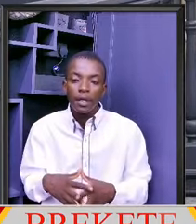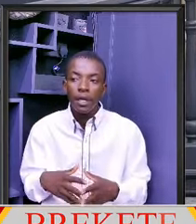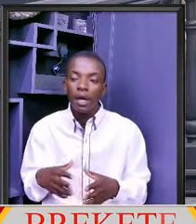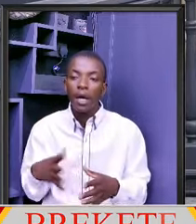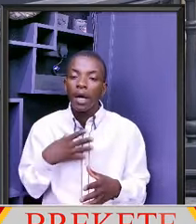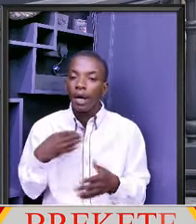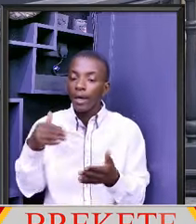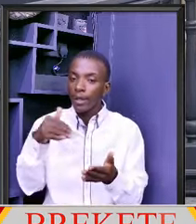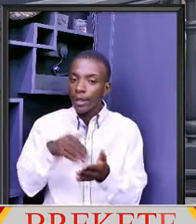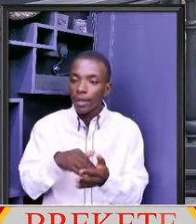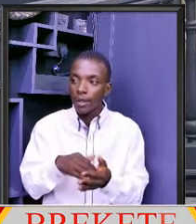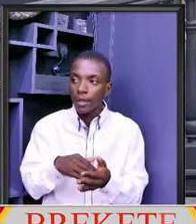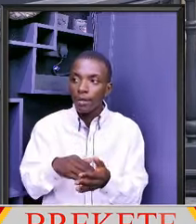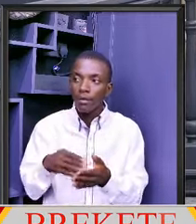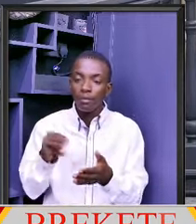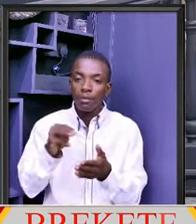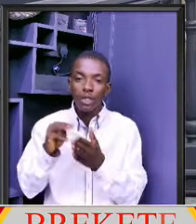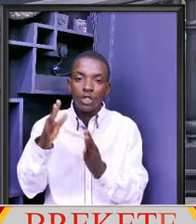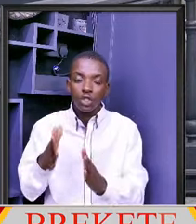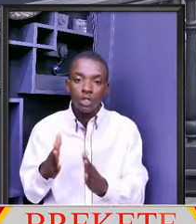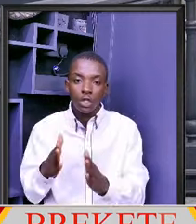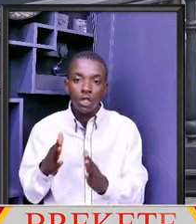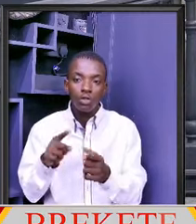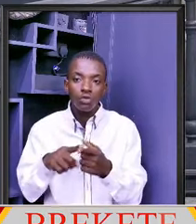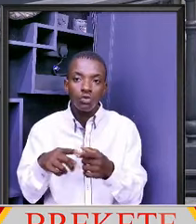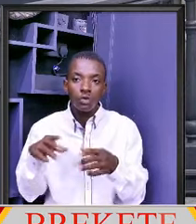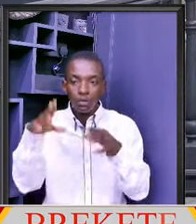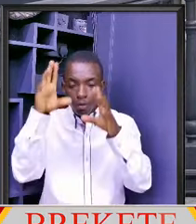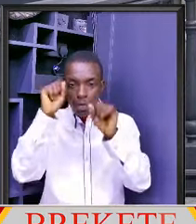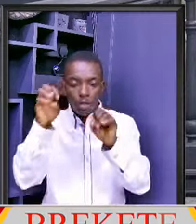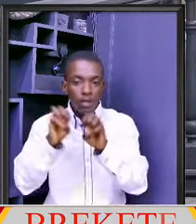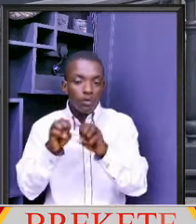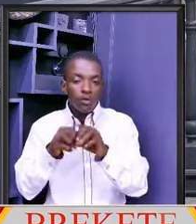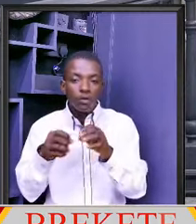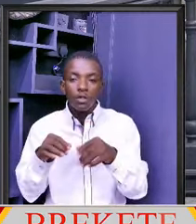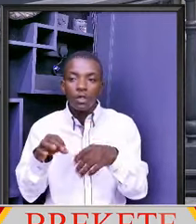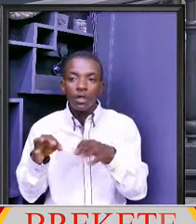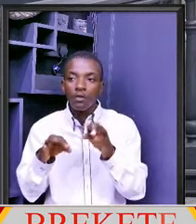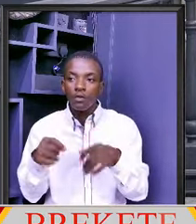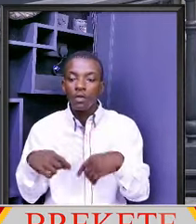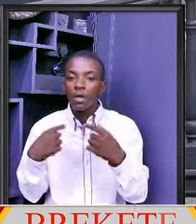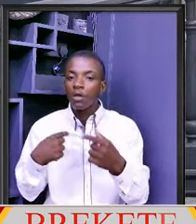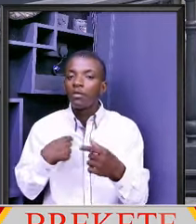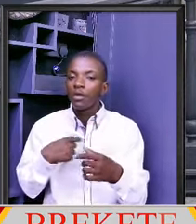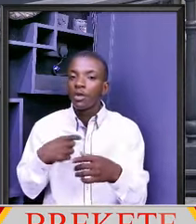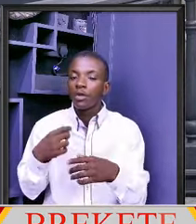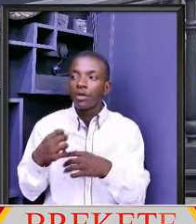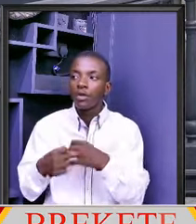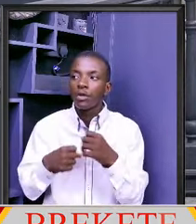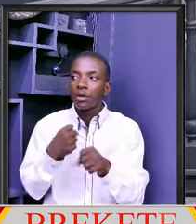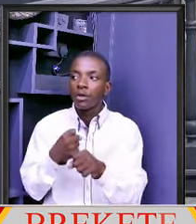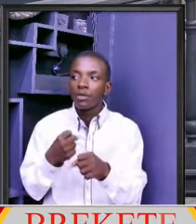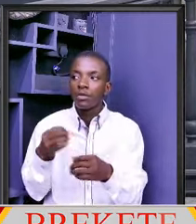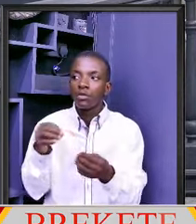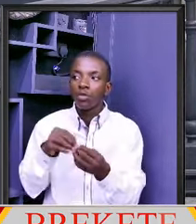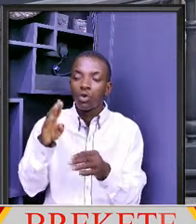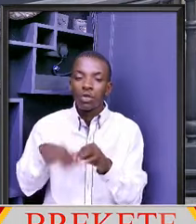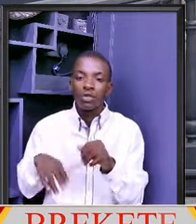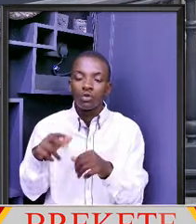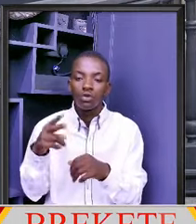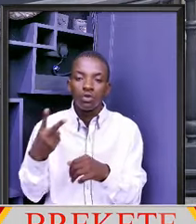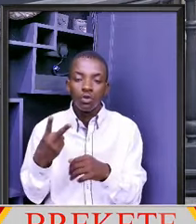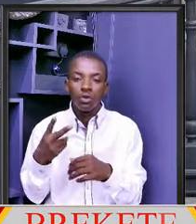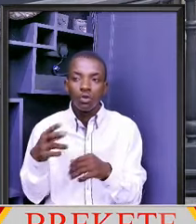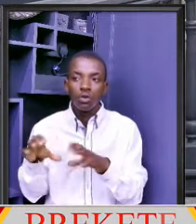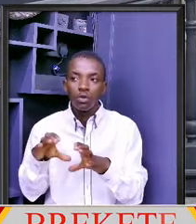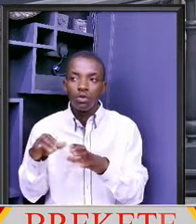I'm also a messenger to the president, even though if you give me a year, it's no more than two. And what we are